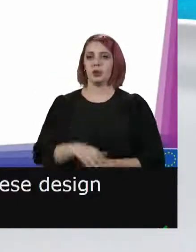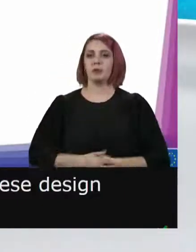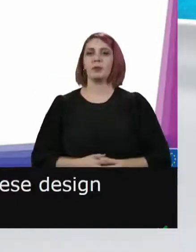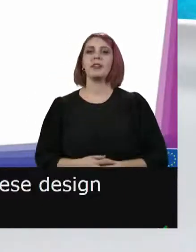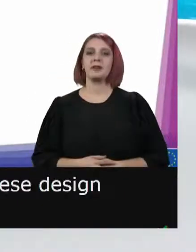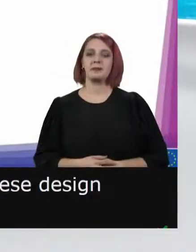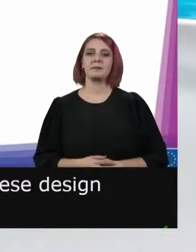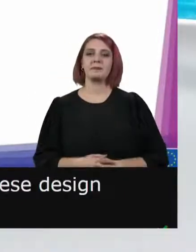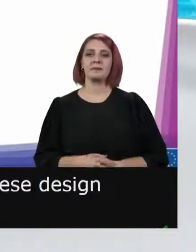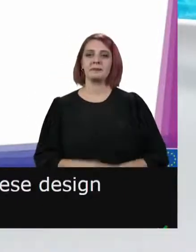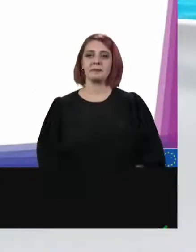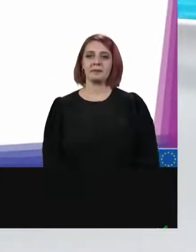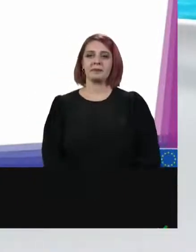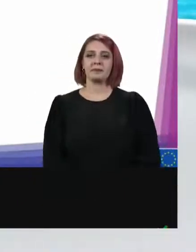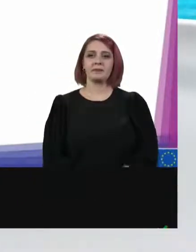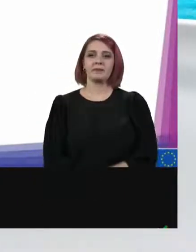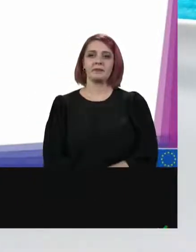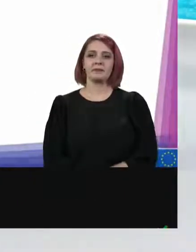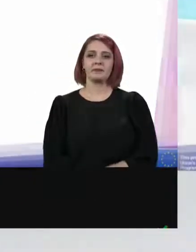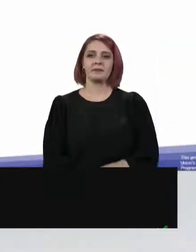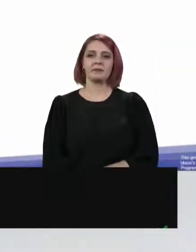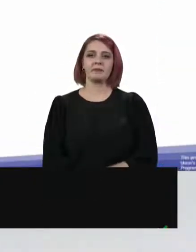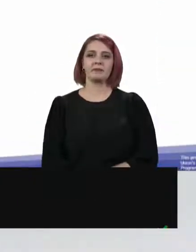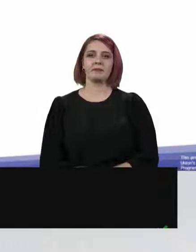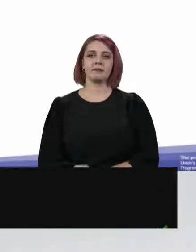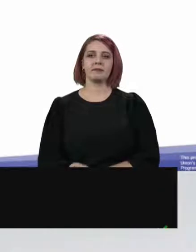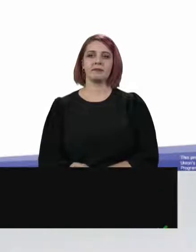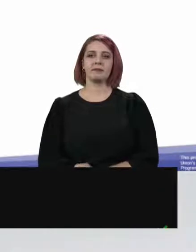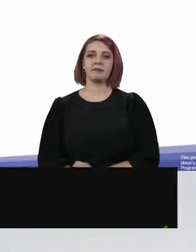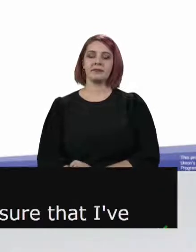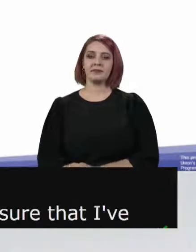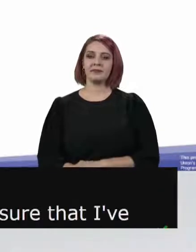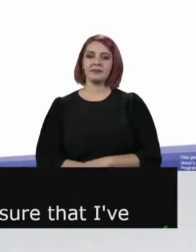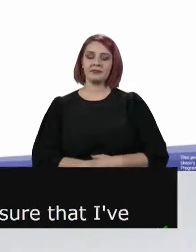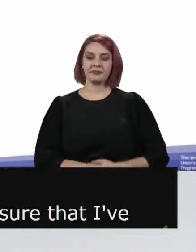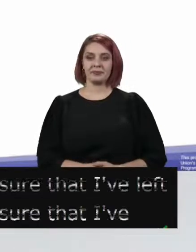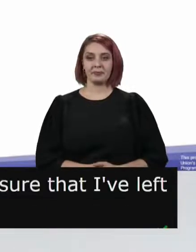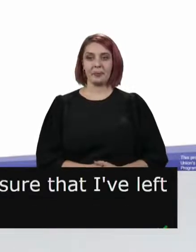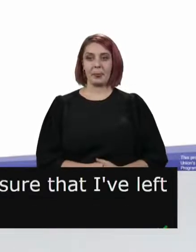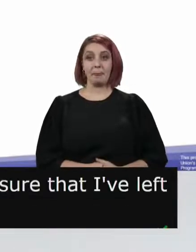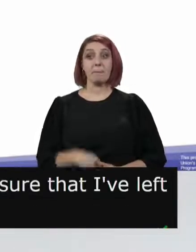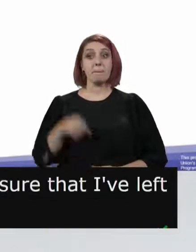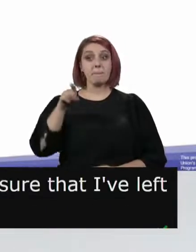I want to close there because I want to make sure that I've left a little bit of time for questions and comments.